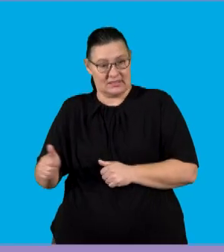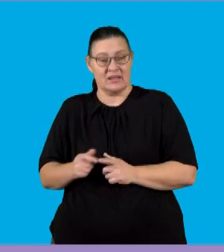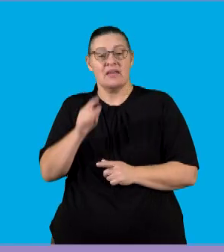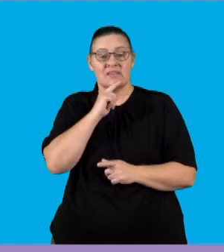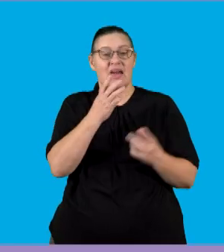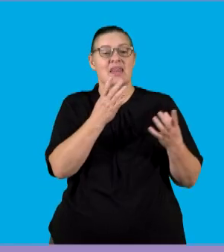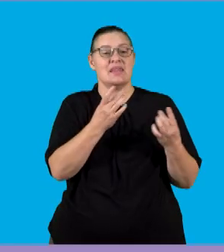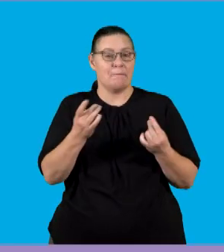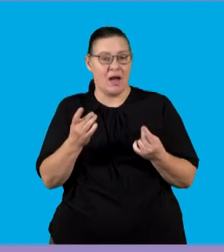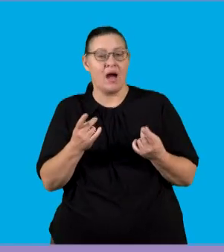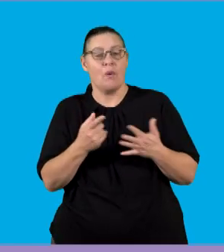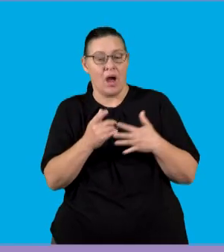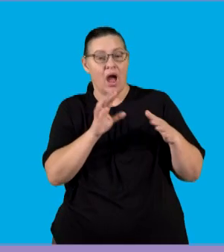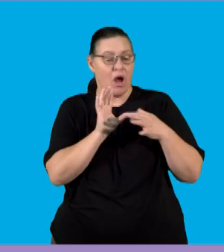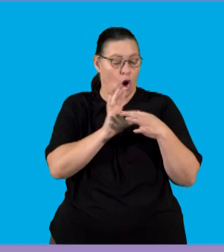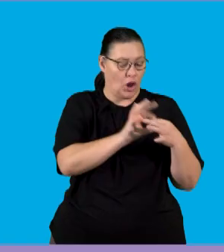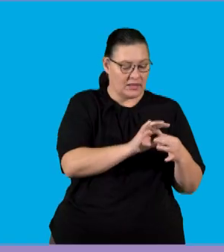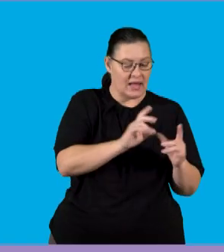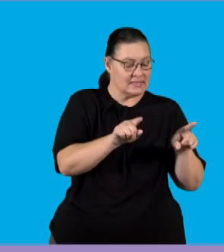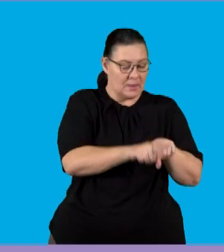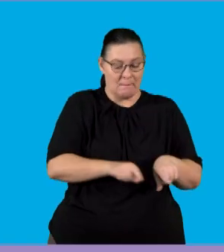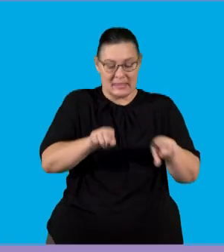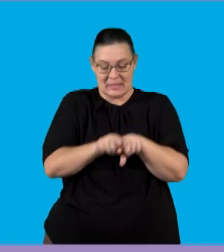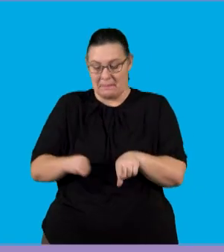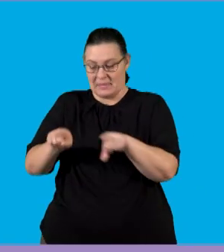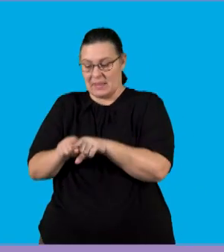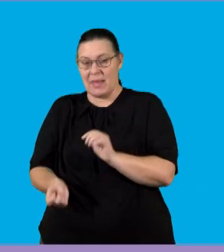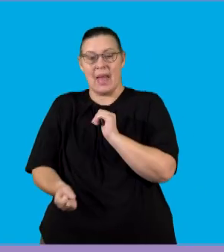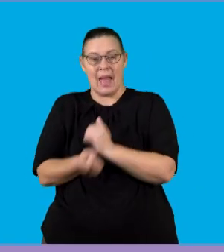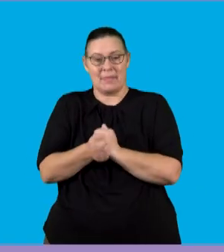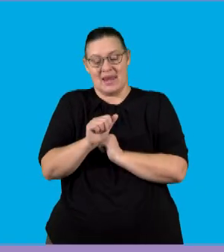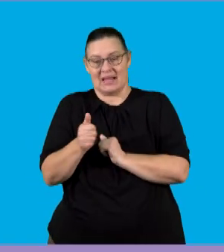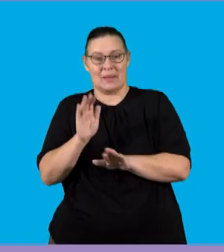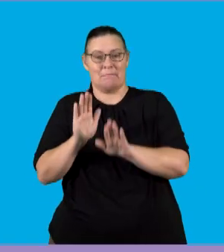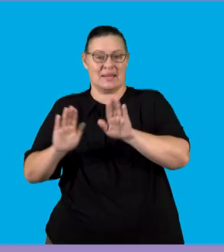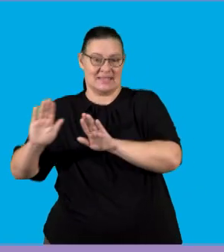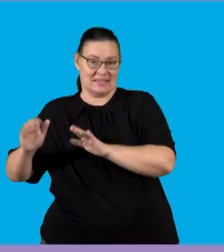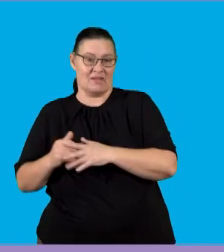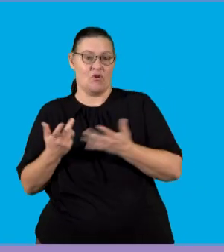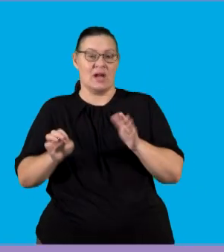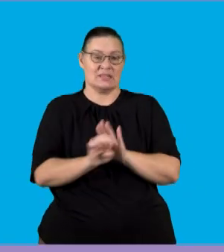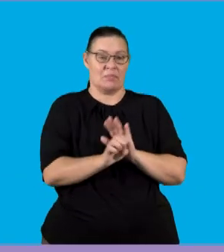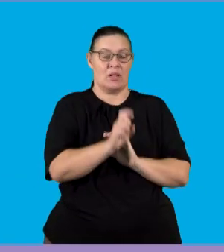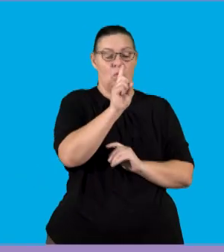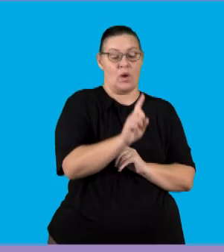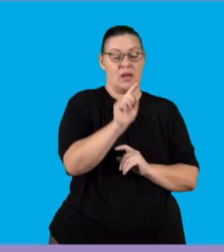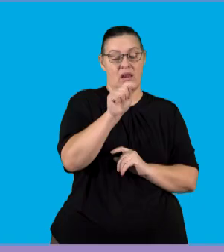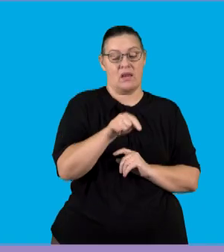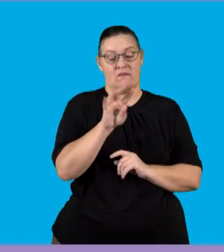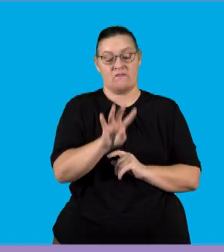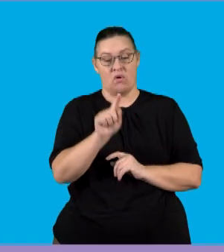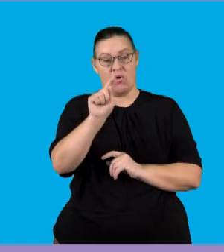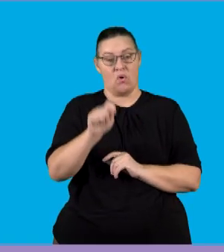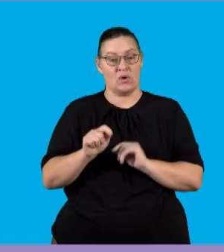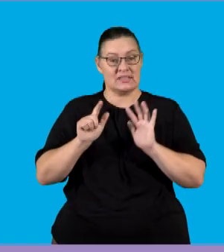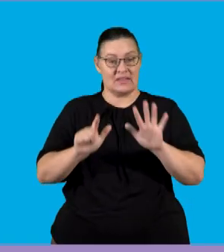and those are numbers where a common connection lies amongst the numbers to form a pattern. For example, 1,